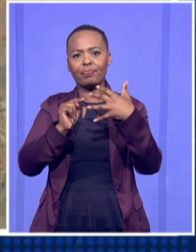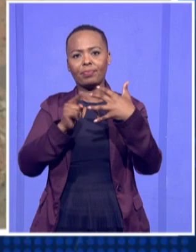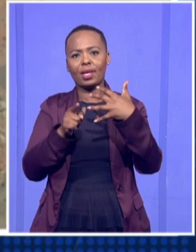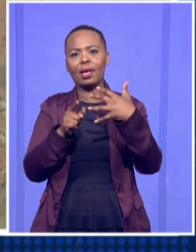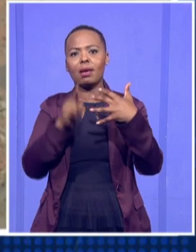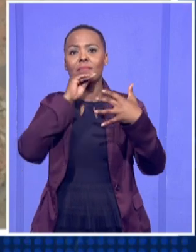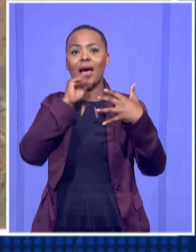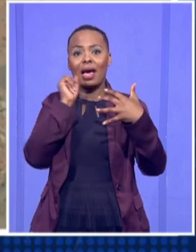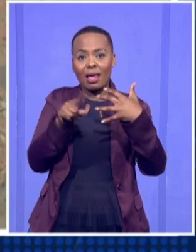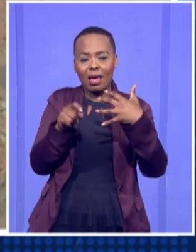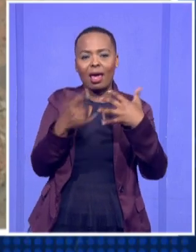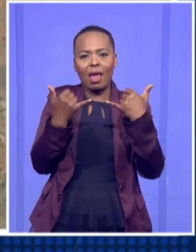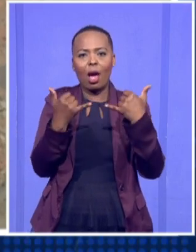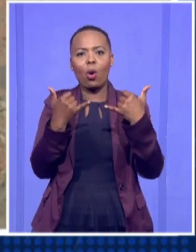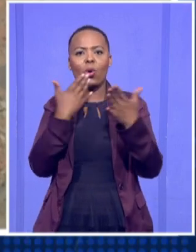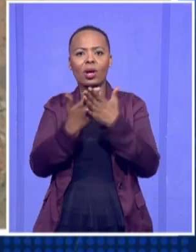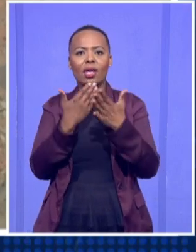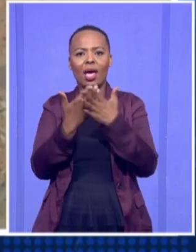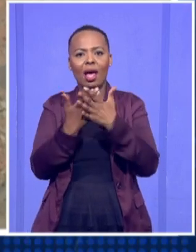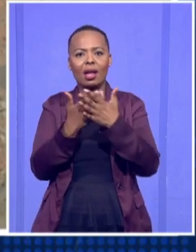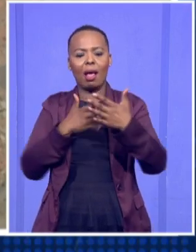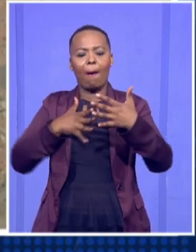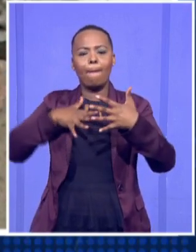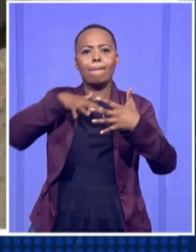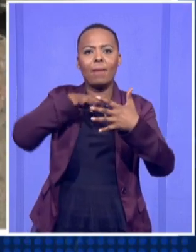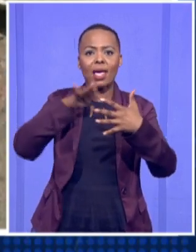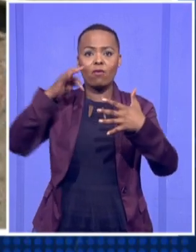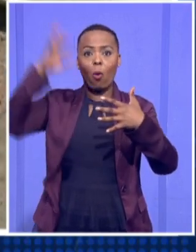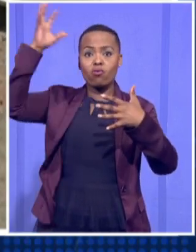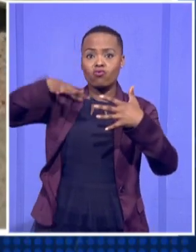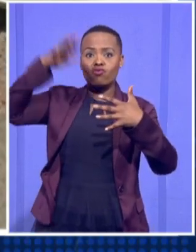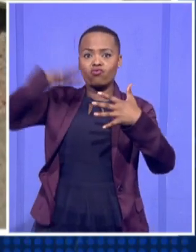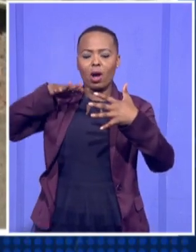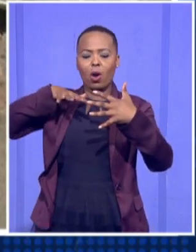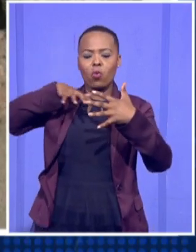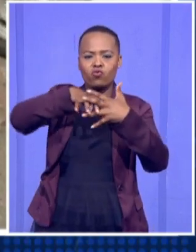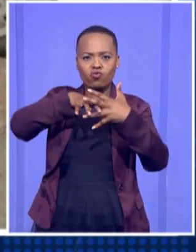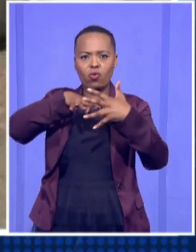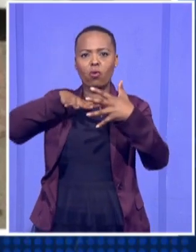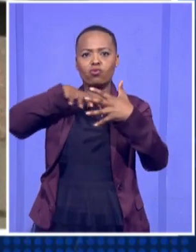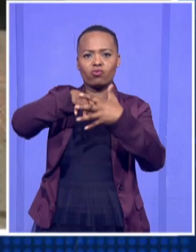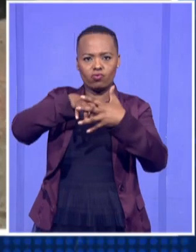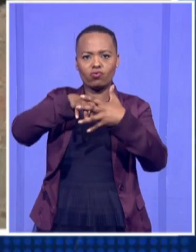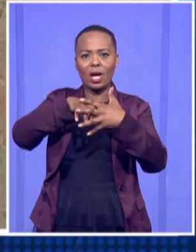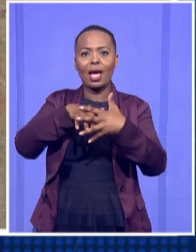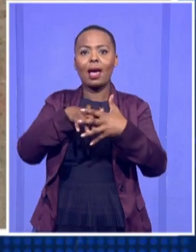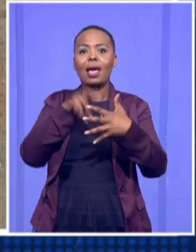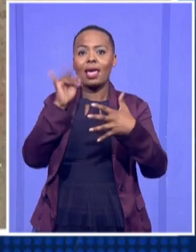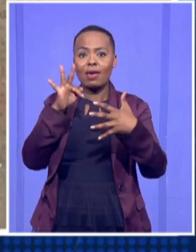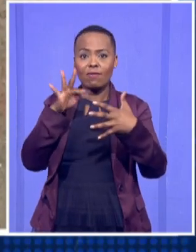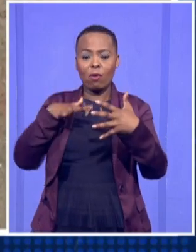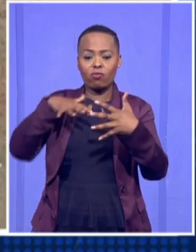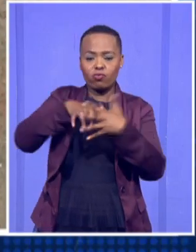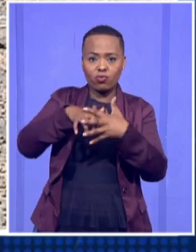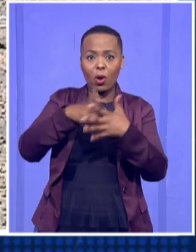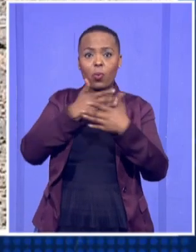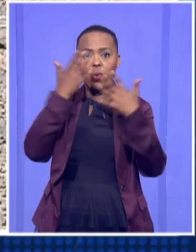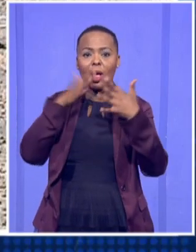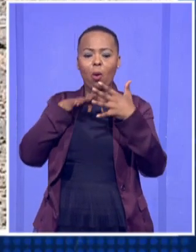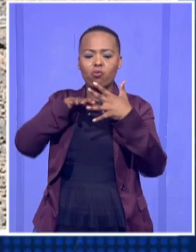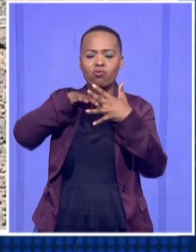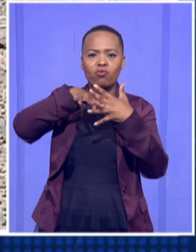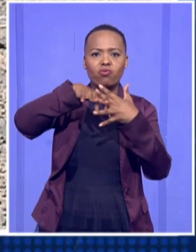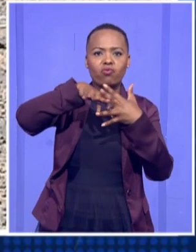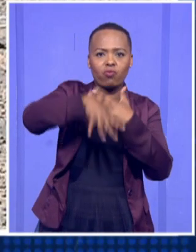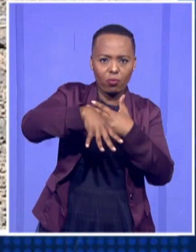and wet the layers underneath, because that is when potholes form. So you will see potholes always develop when it rains,